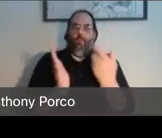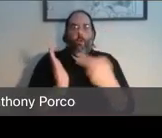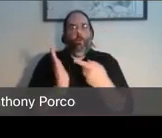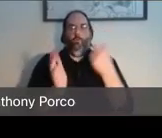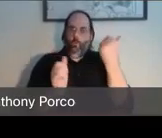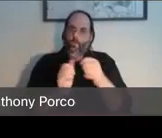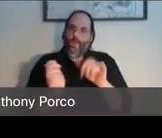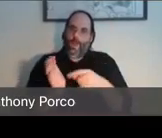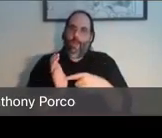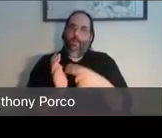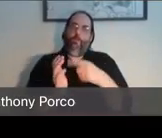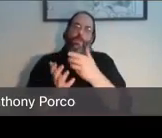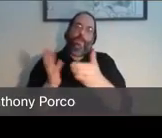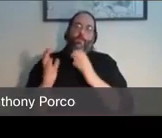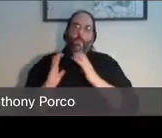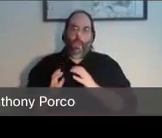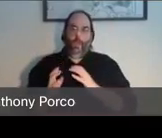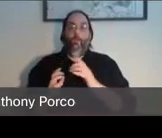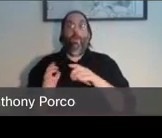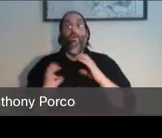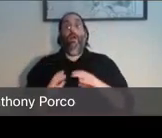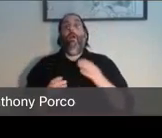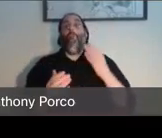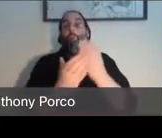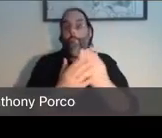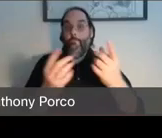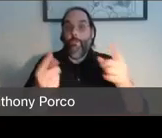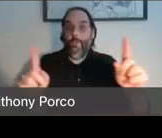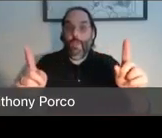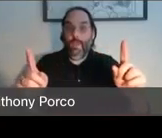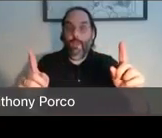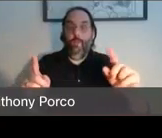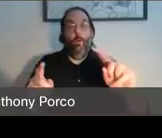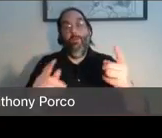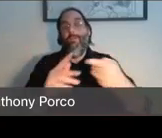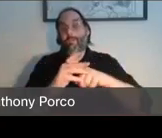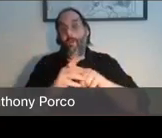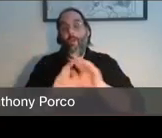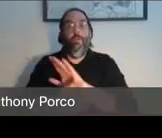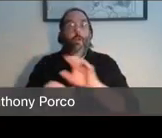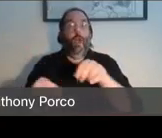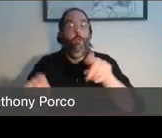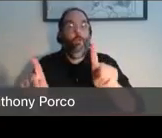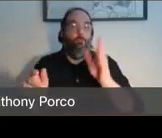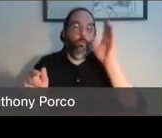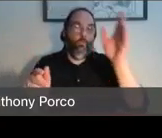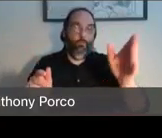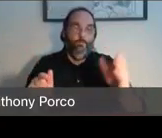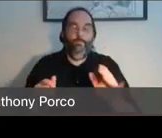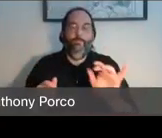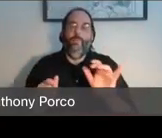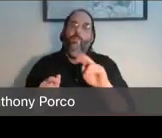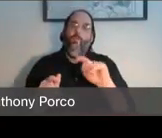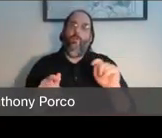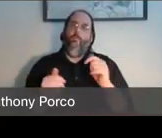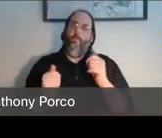when working with clients. Once a client reaches their destination, it's only the beginning of the opportunities that await them. As a unit, we strive